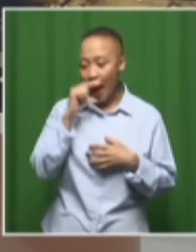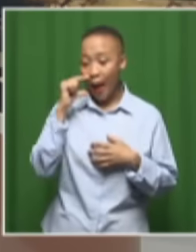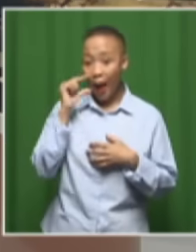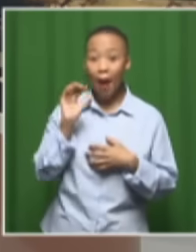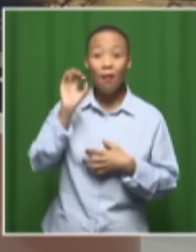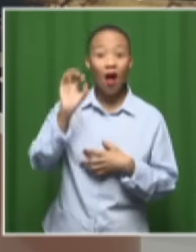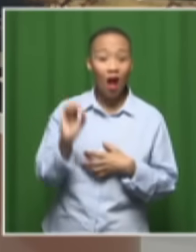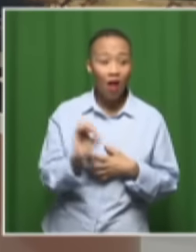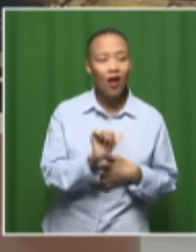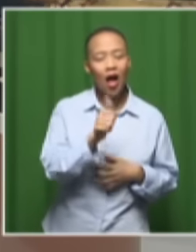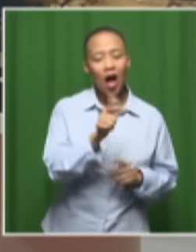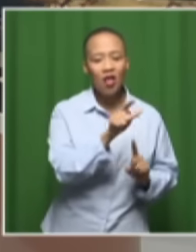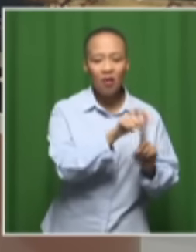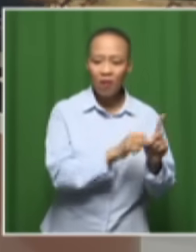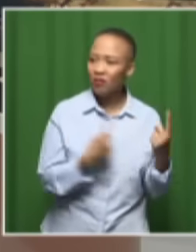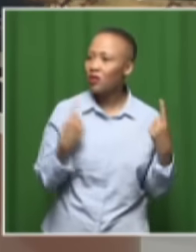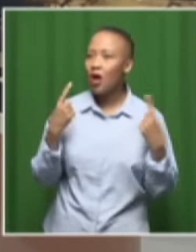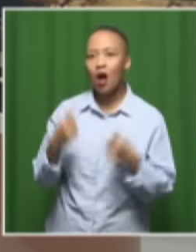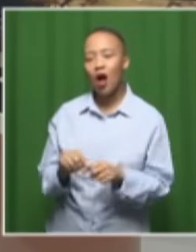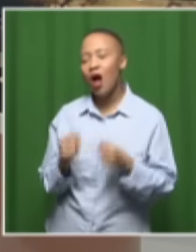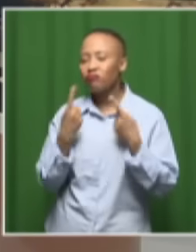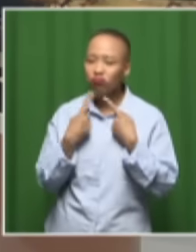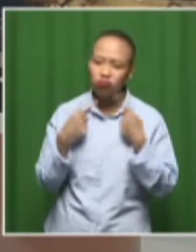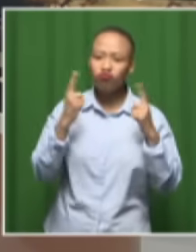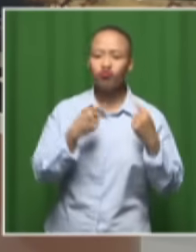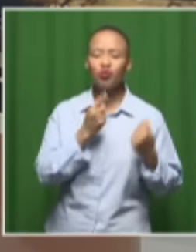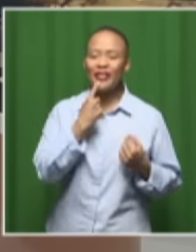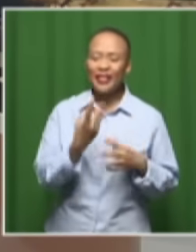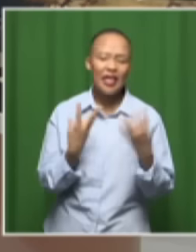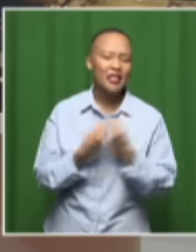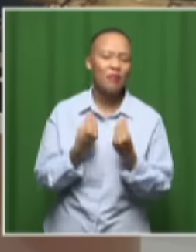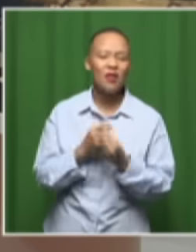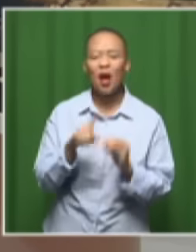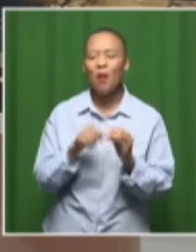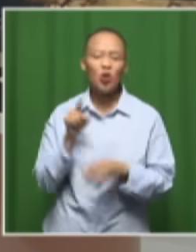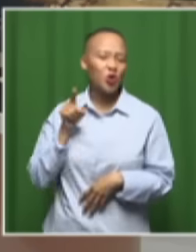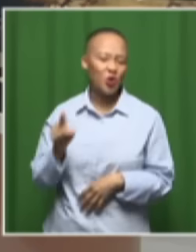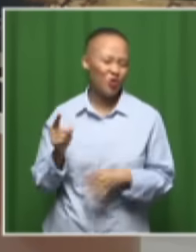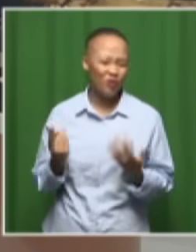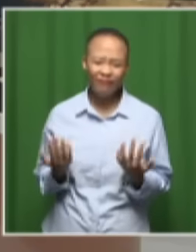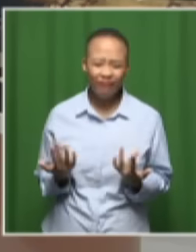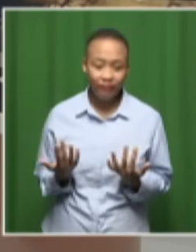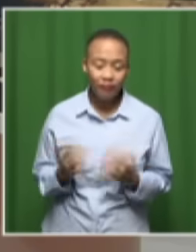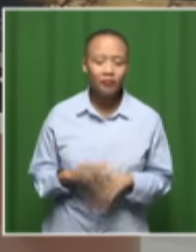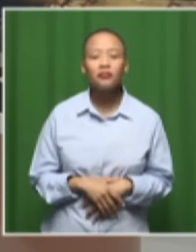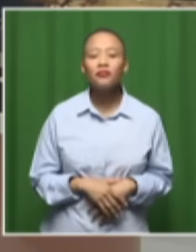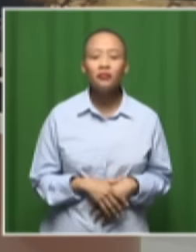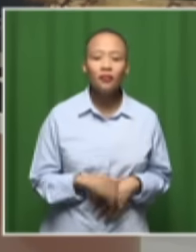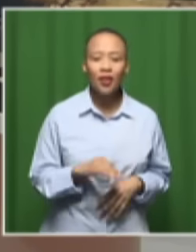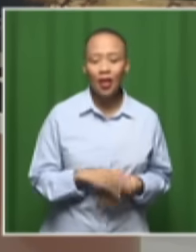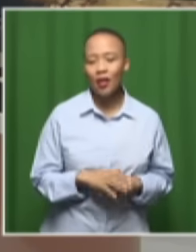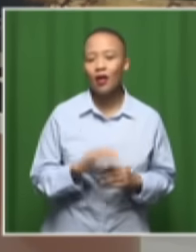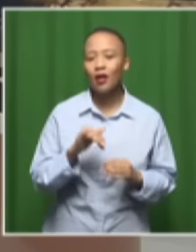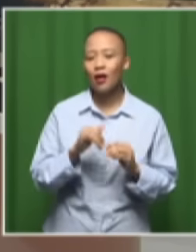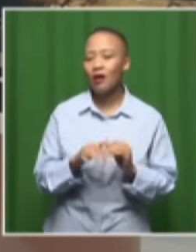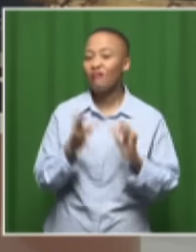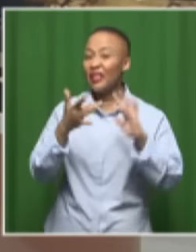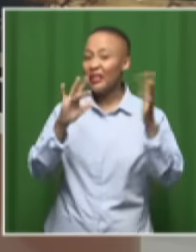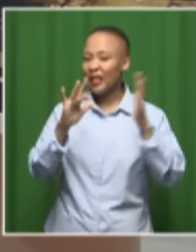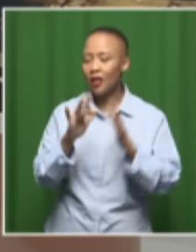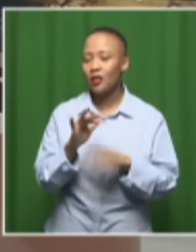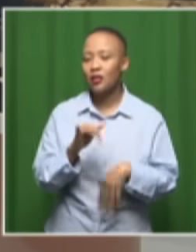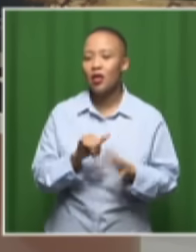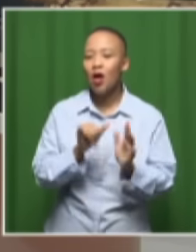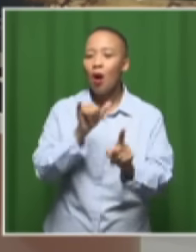person comes and says something about you that may or may not be true. It's I think terrible. Also, just in terms of cyberbullying, Leanne, I think this one just